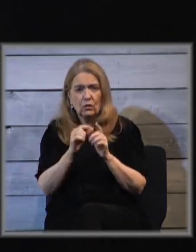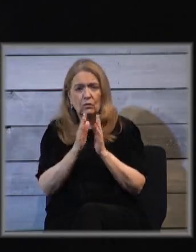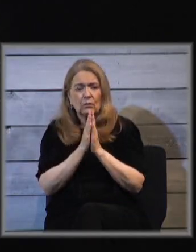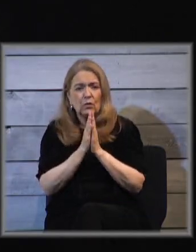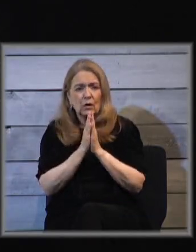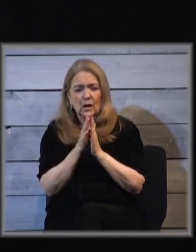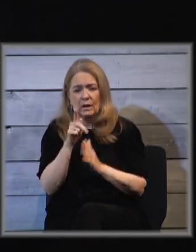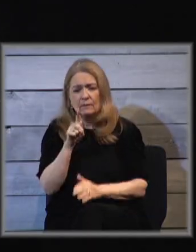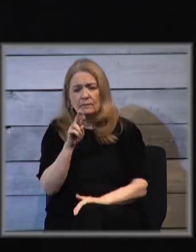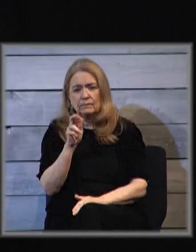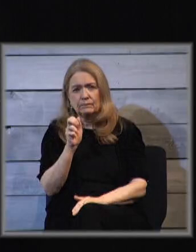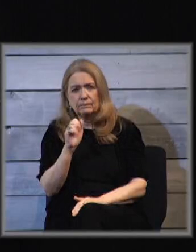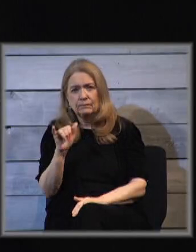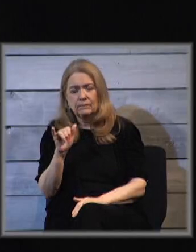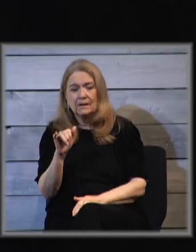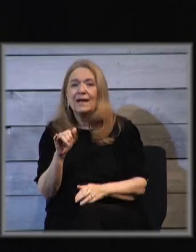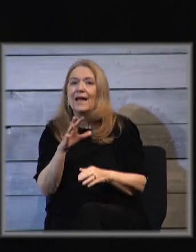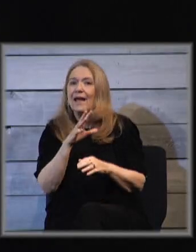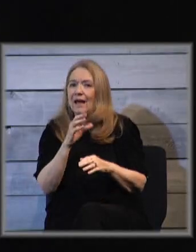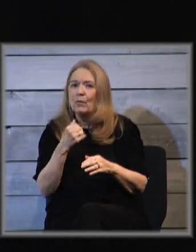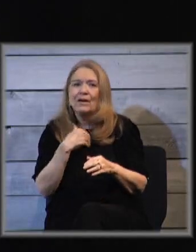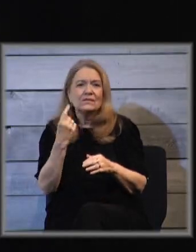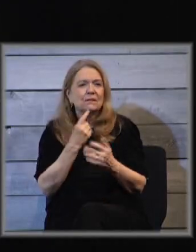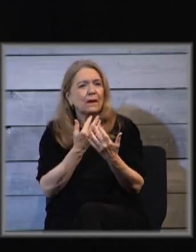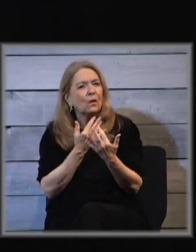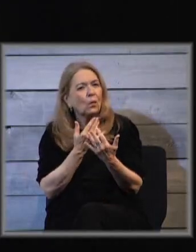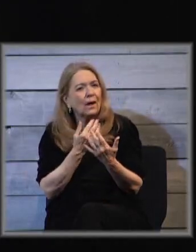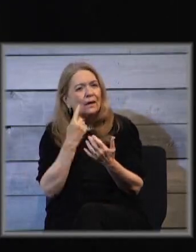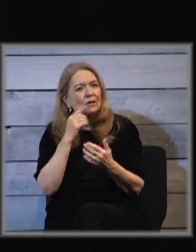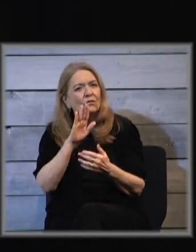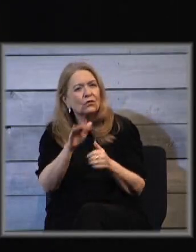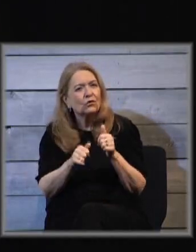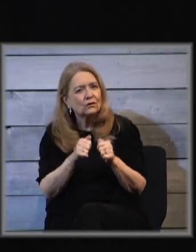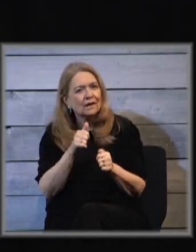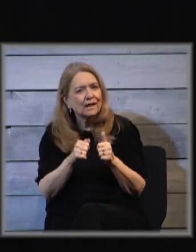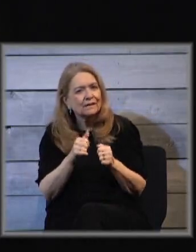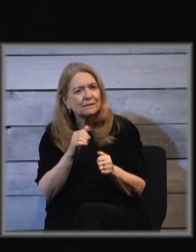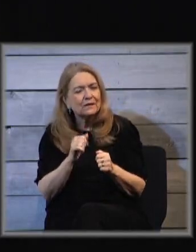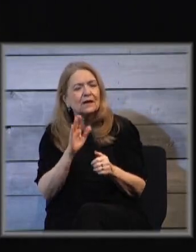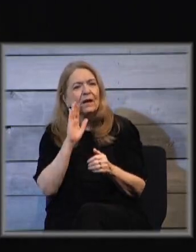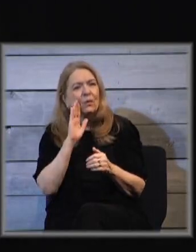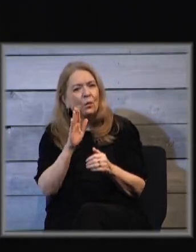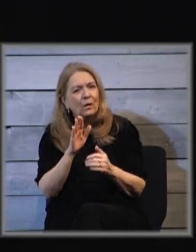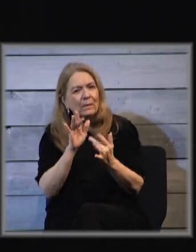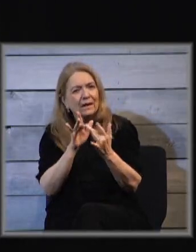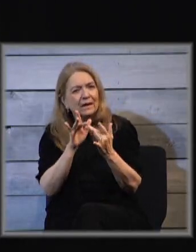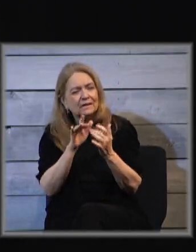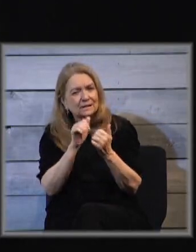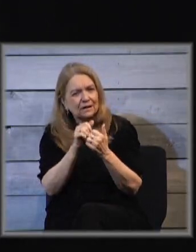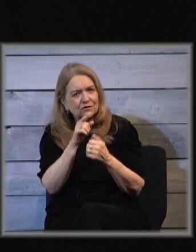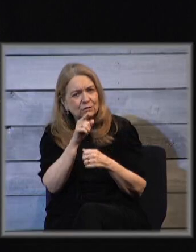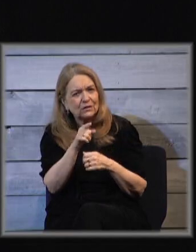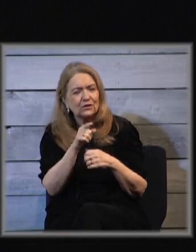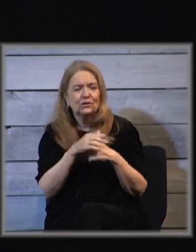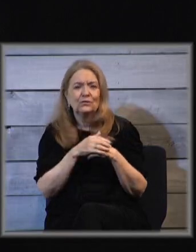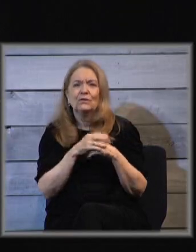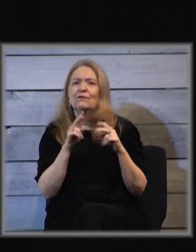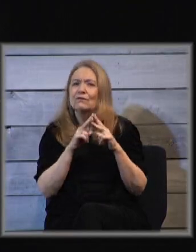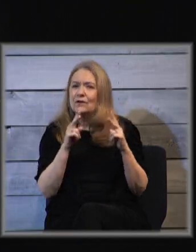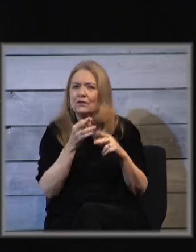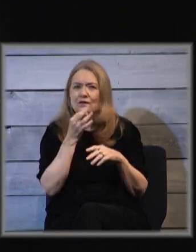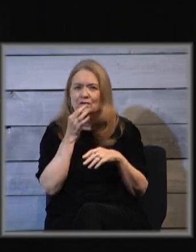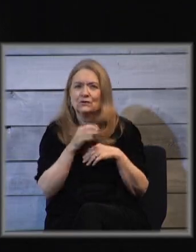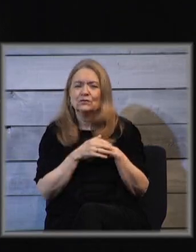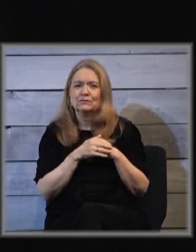we have someone waiting to receive your text message, and we'll be back in touch with you very